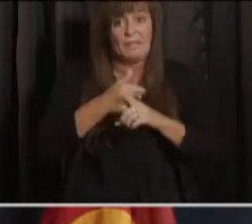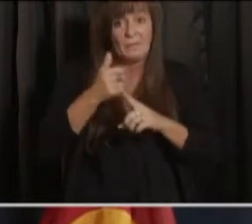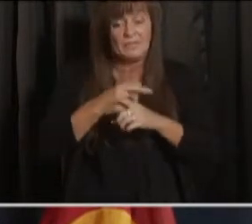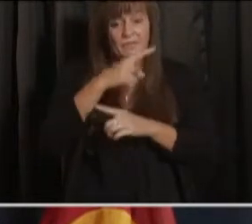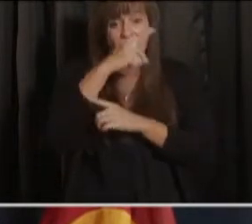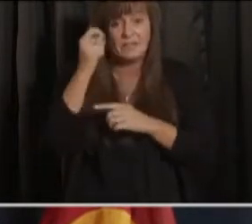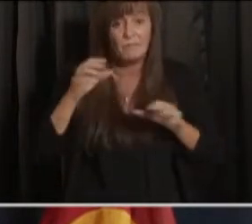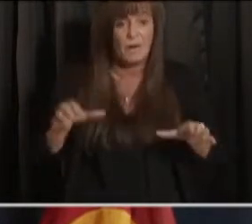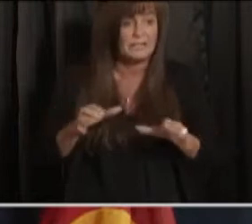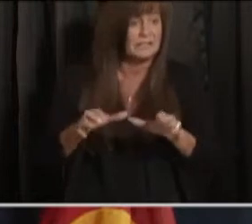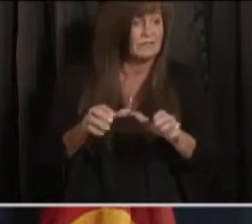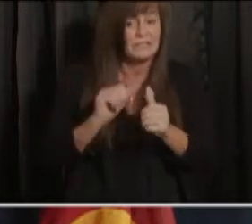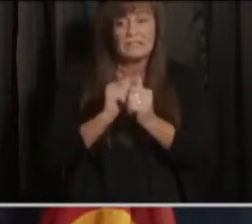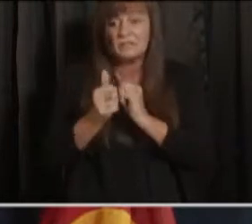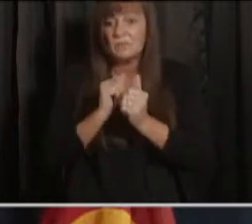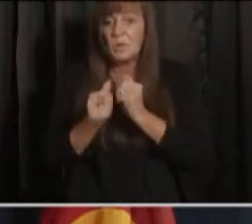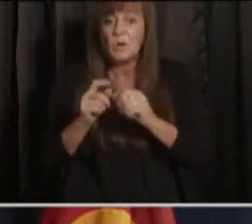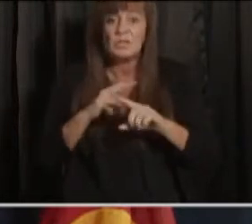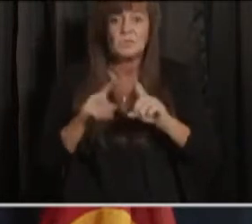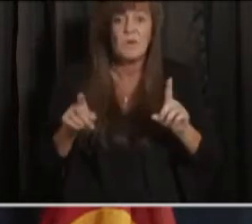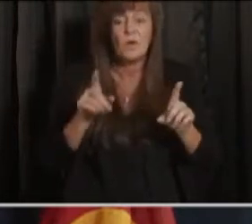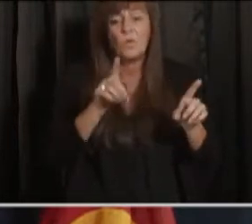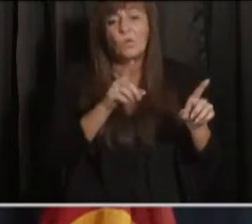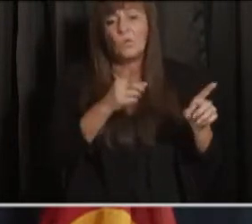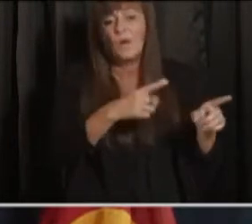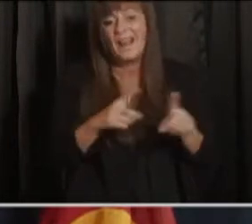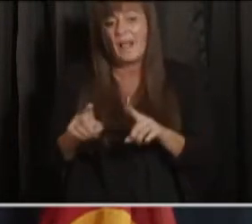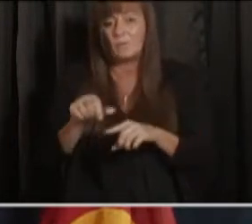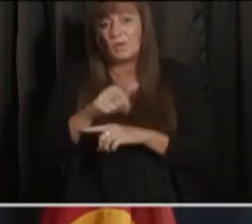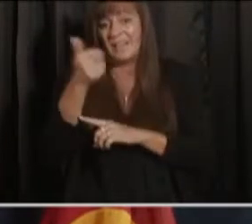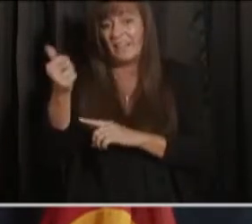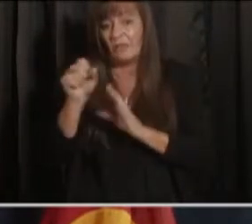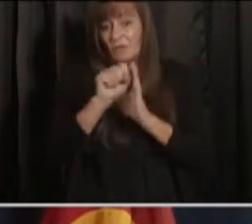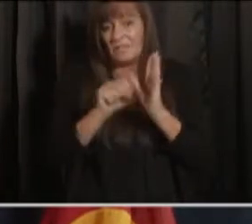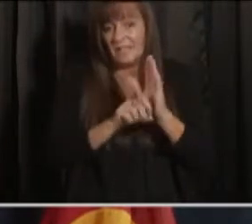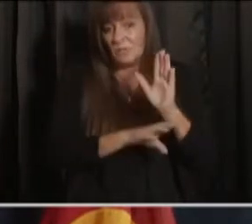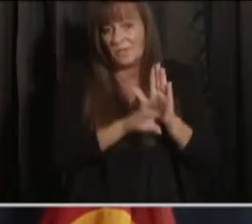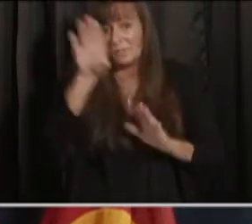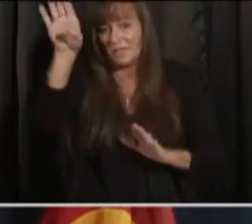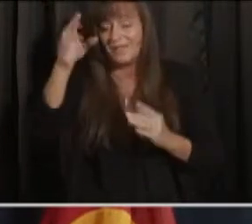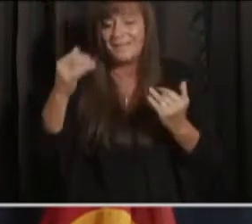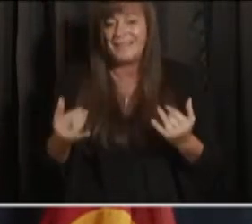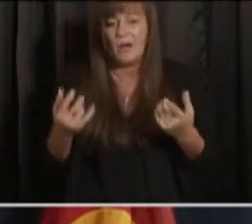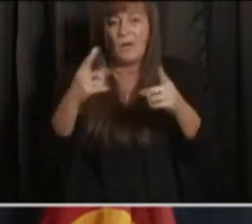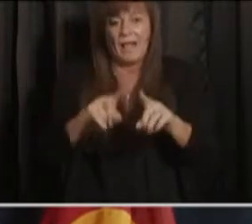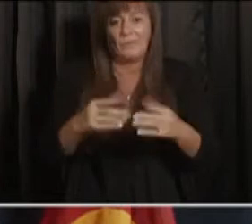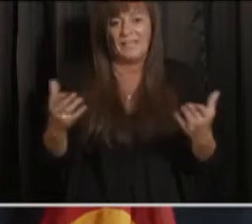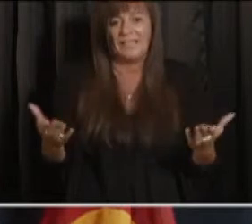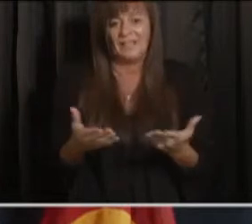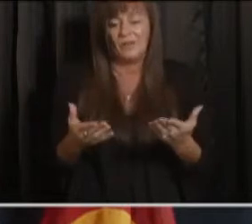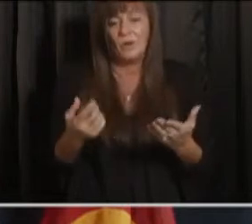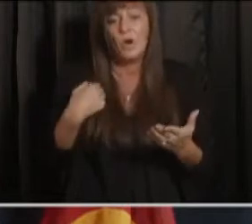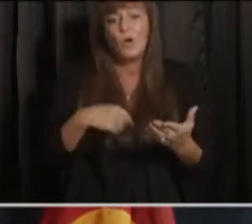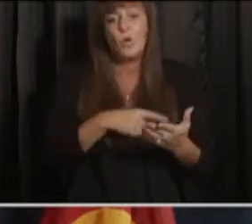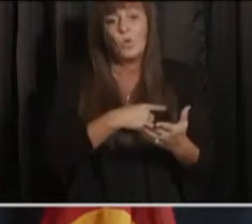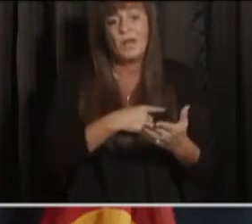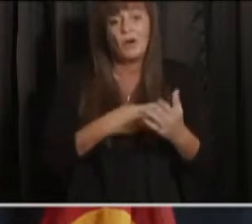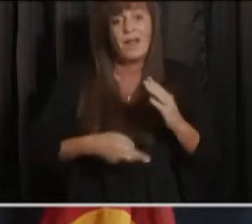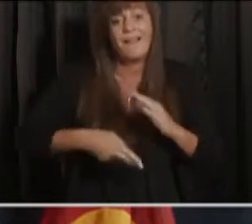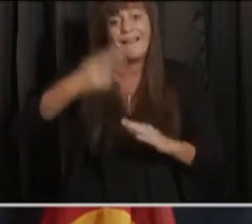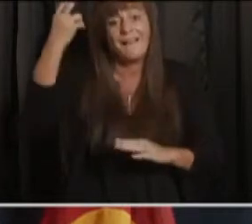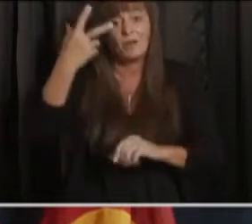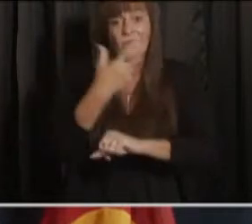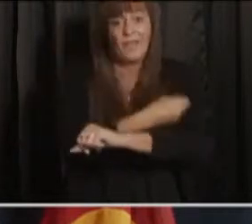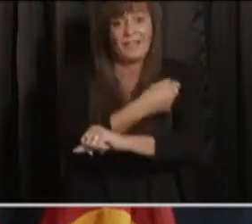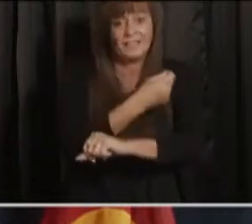not have to worry as much. But what happened in other states with the peak is happening here. Because of our higher vaccination rate, the peak does not seem to be, nor